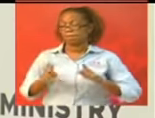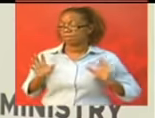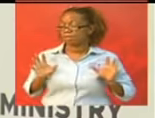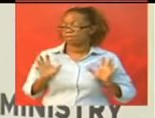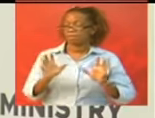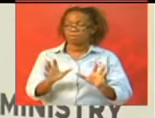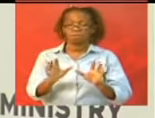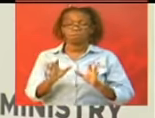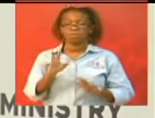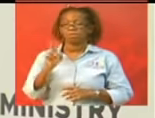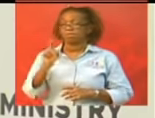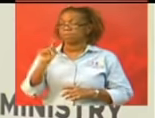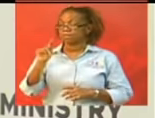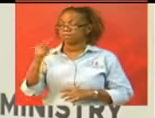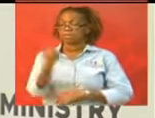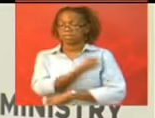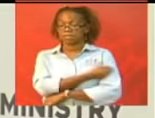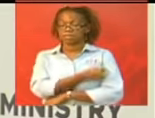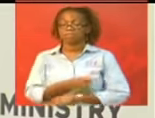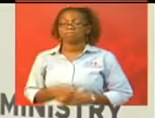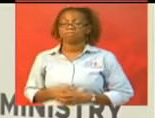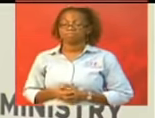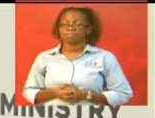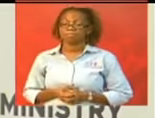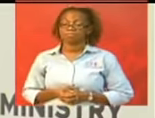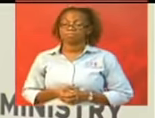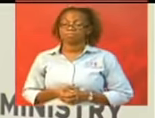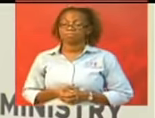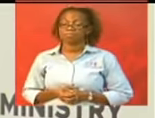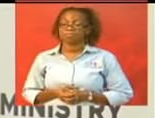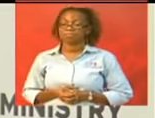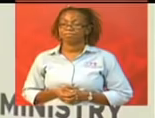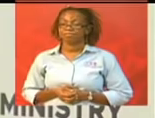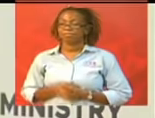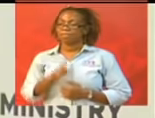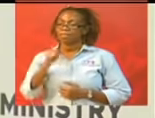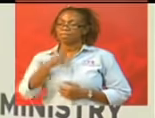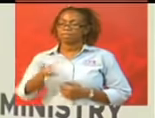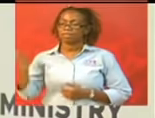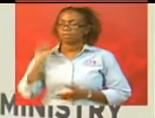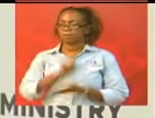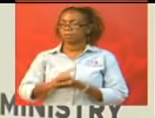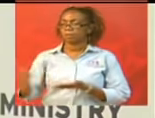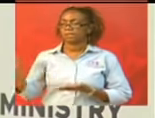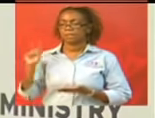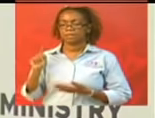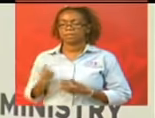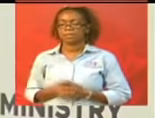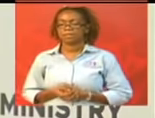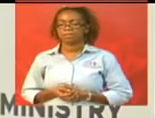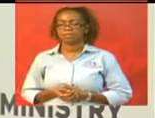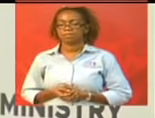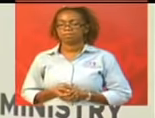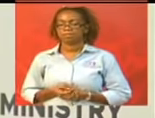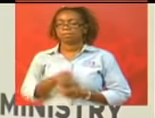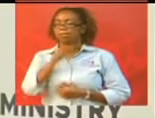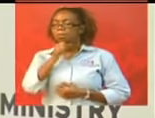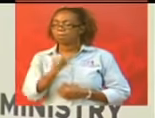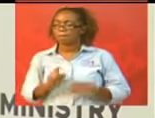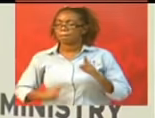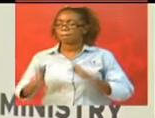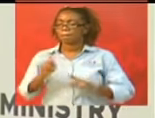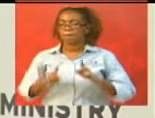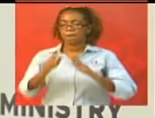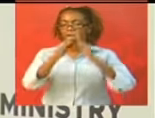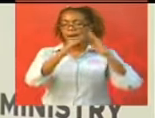last week, the first doses for the administered at the homes of the elderly within the last